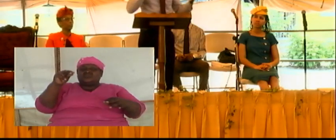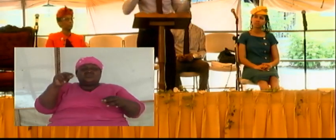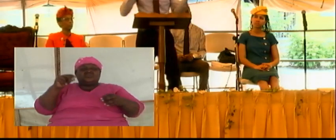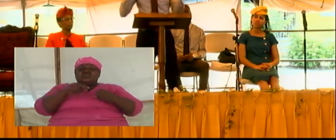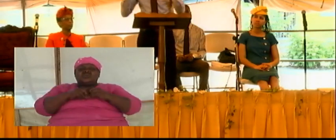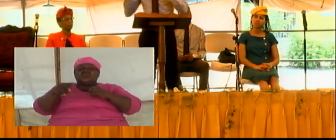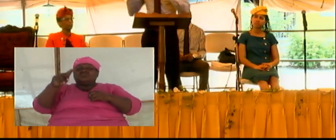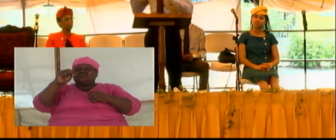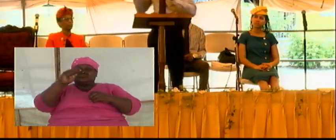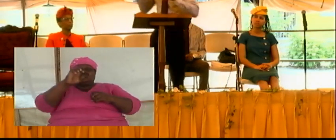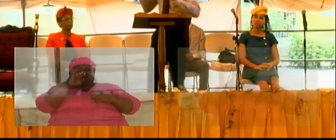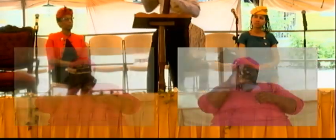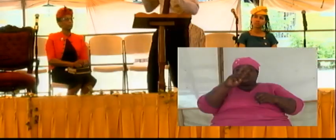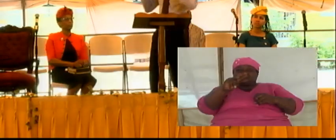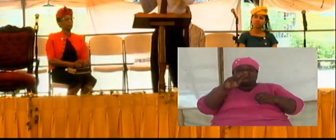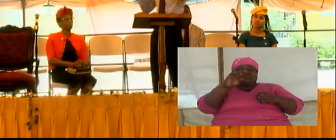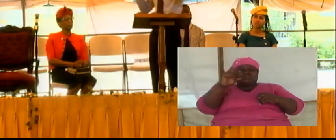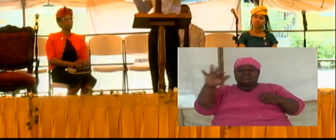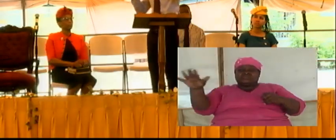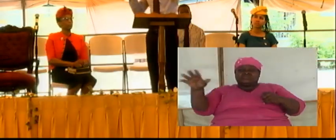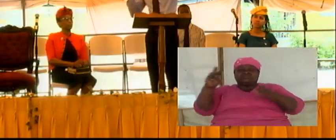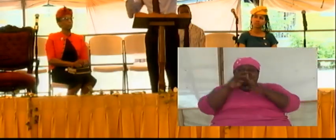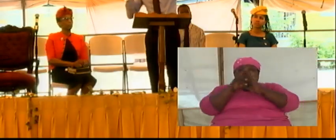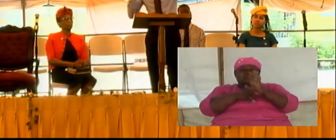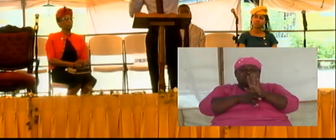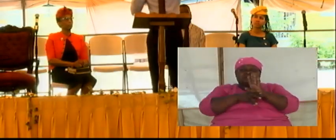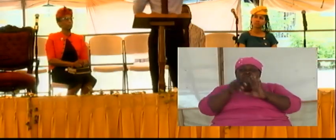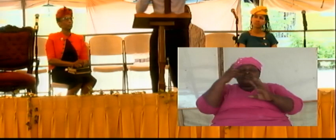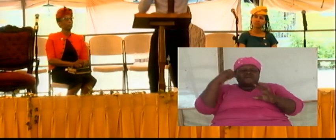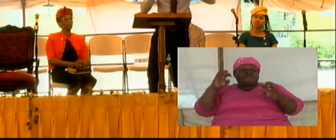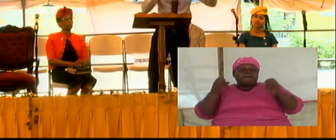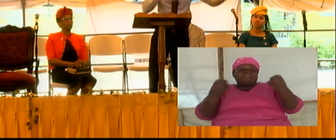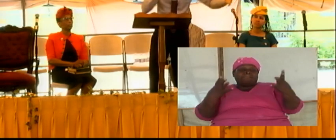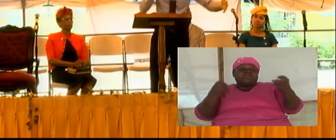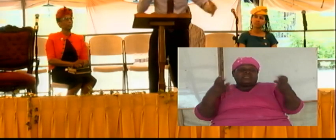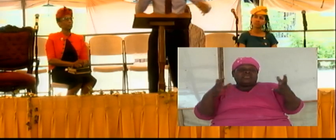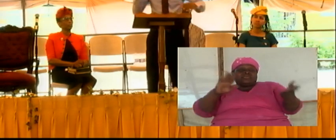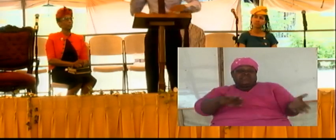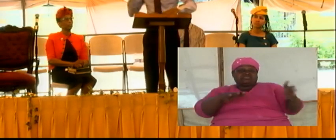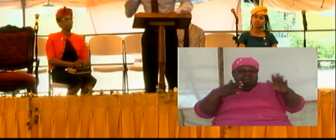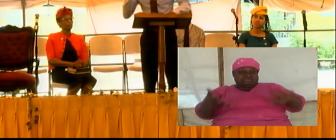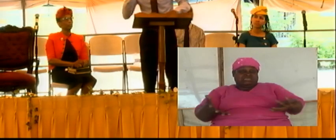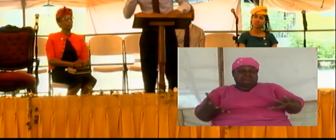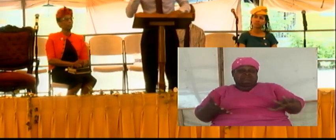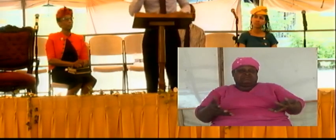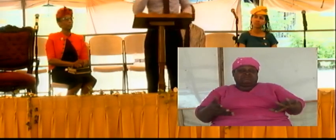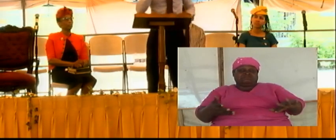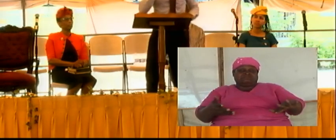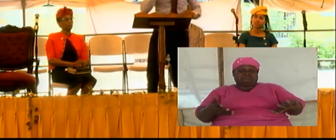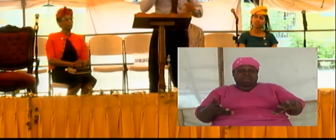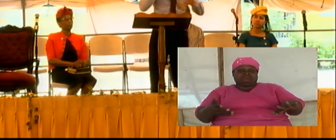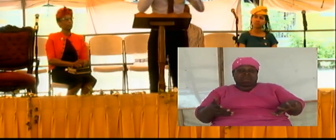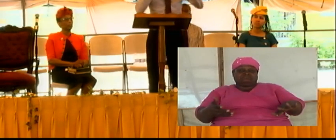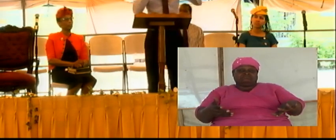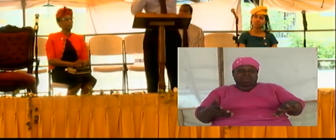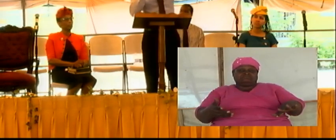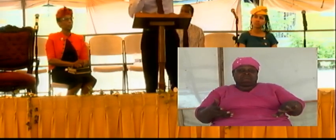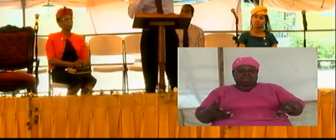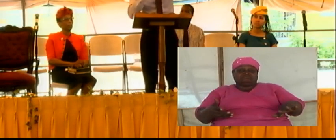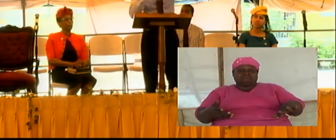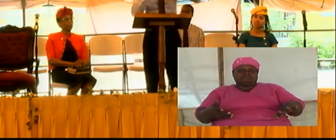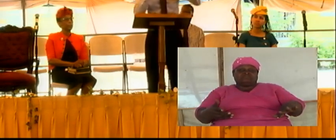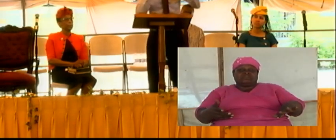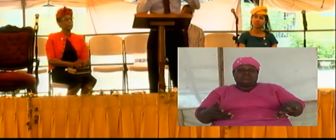as a result of this, praise God, for many, it is considered a death sentence. Praise the Lord Jesus. But